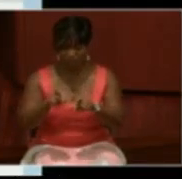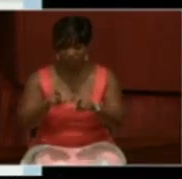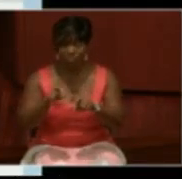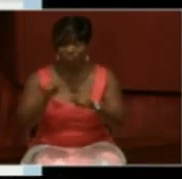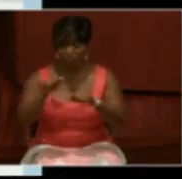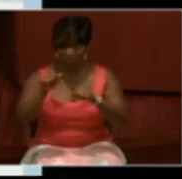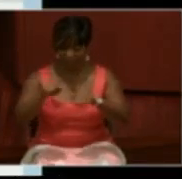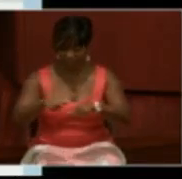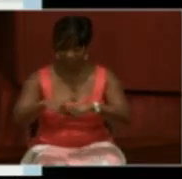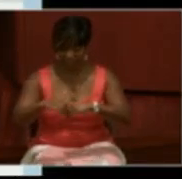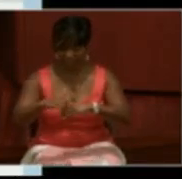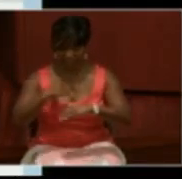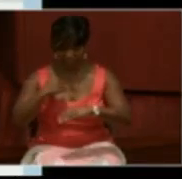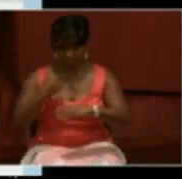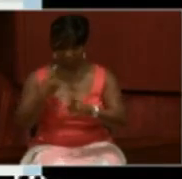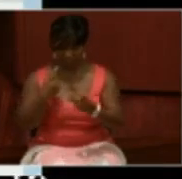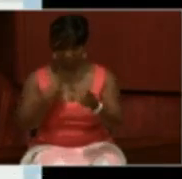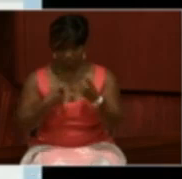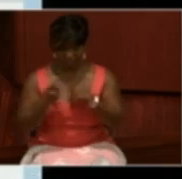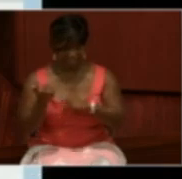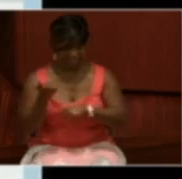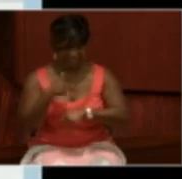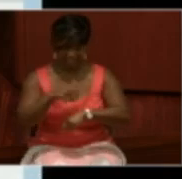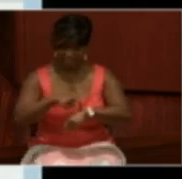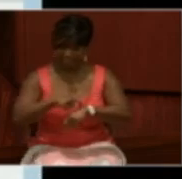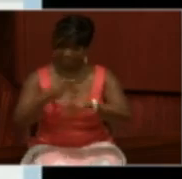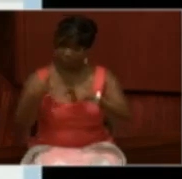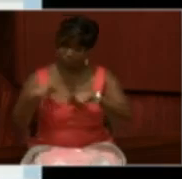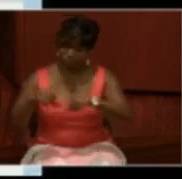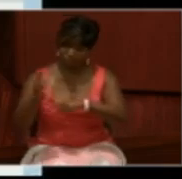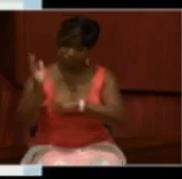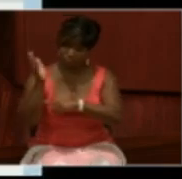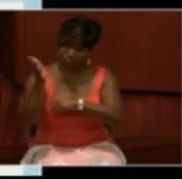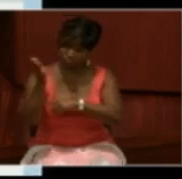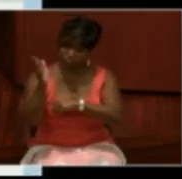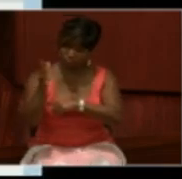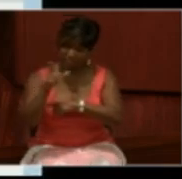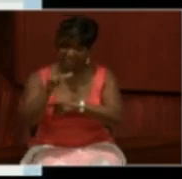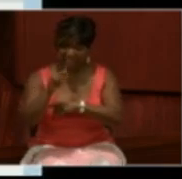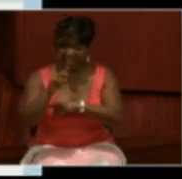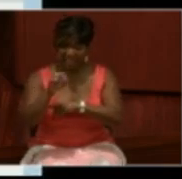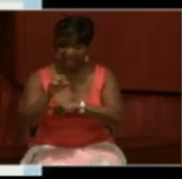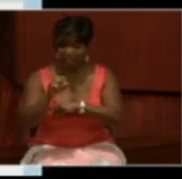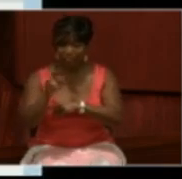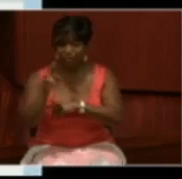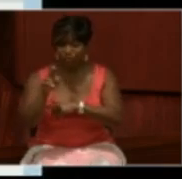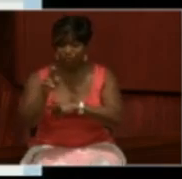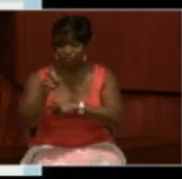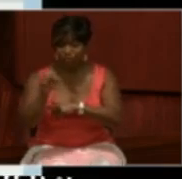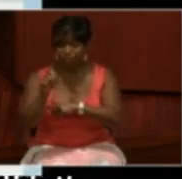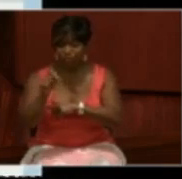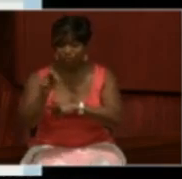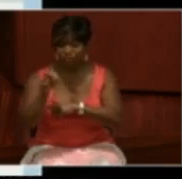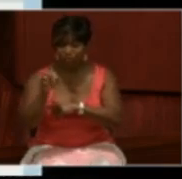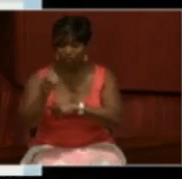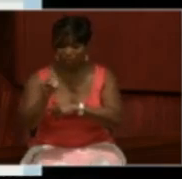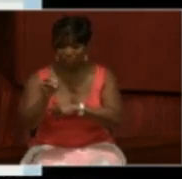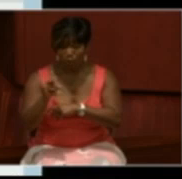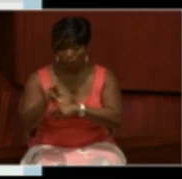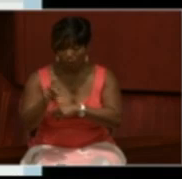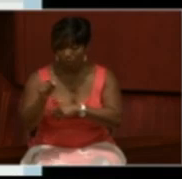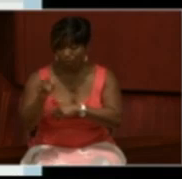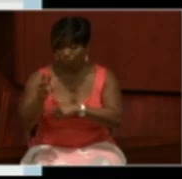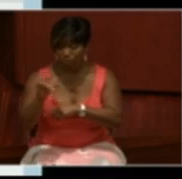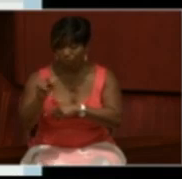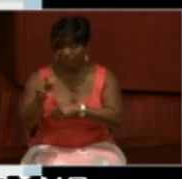those questions in at any time during the broadcast, live on Ustream, or you can send them in on Twitter.